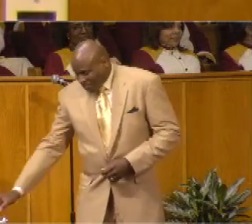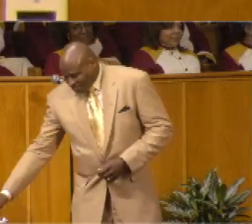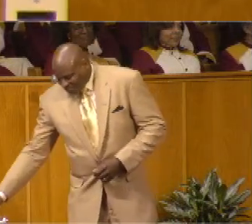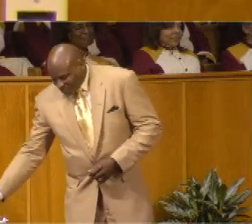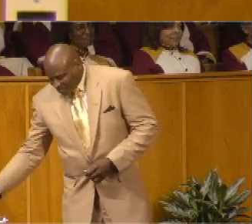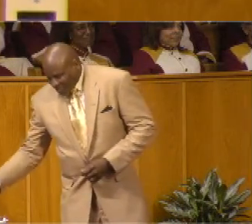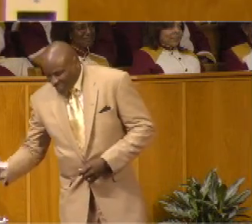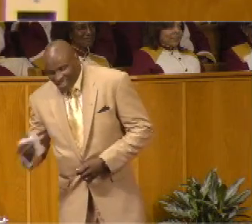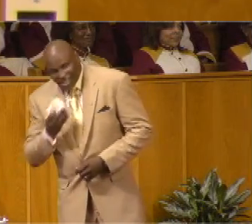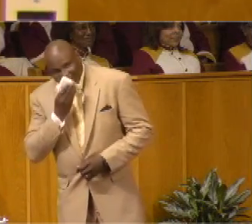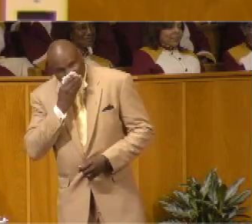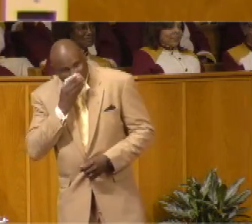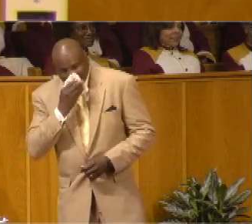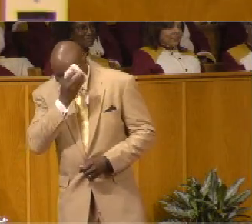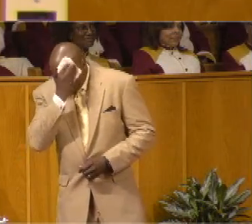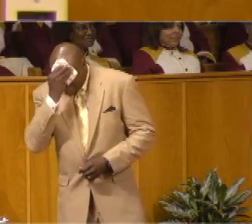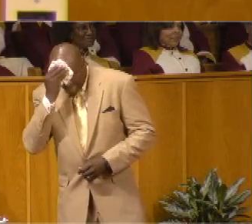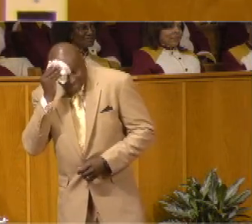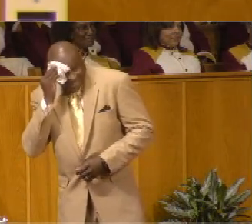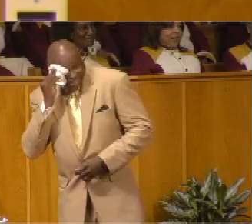Because there's no drama